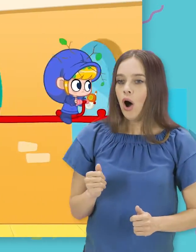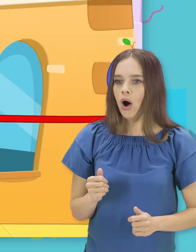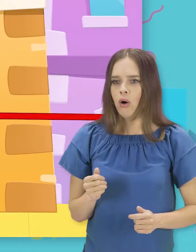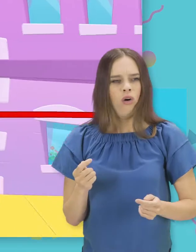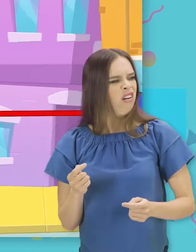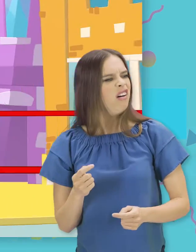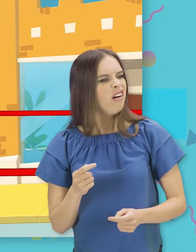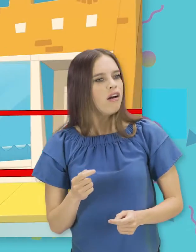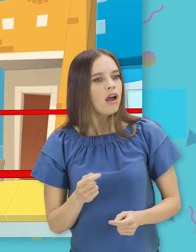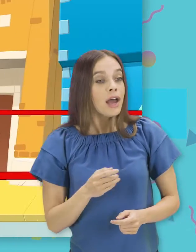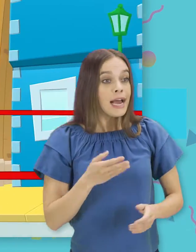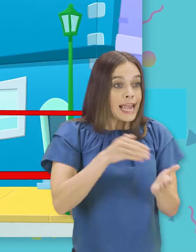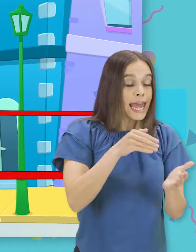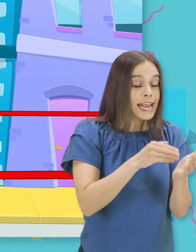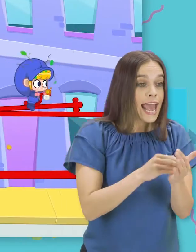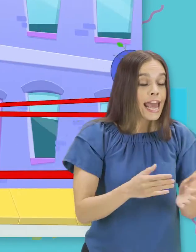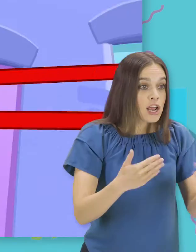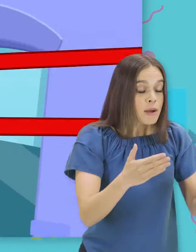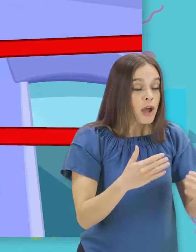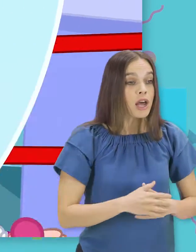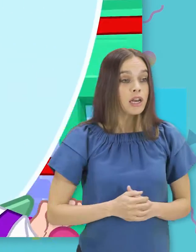Huh? Again.